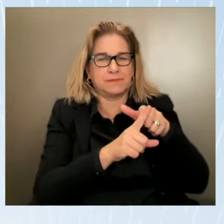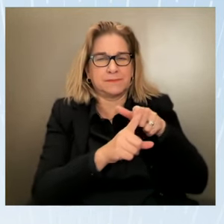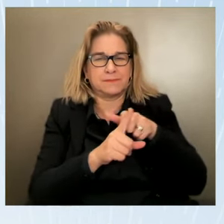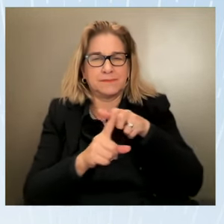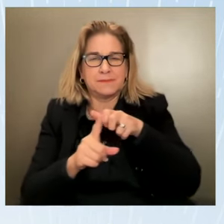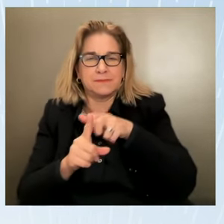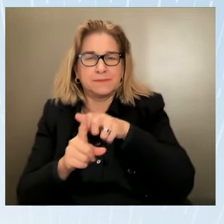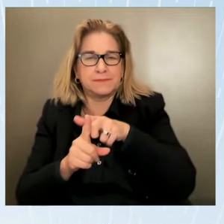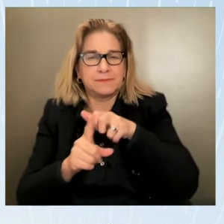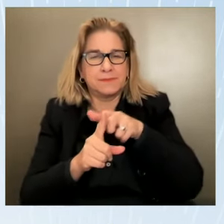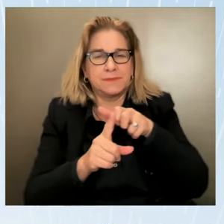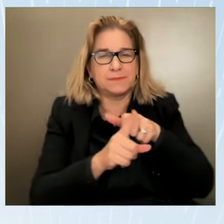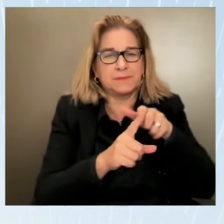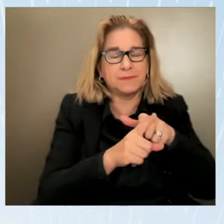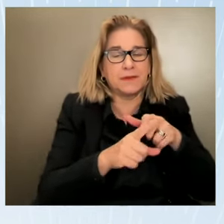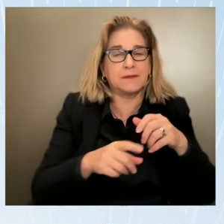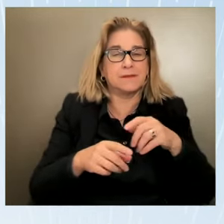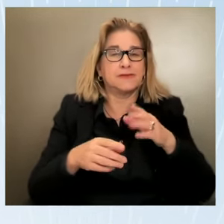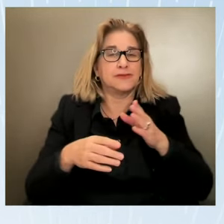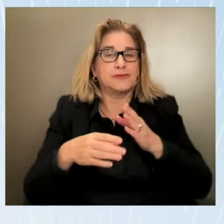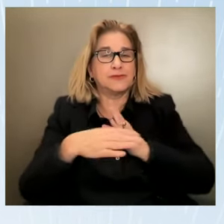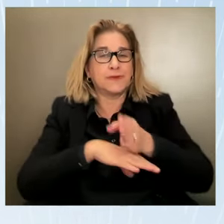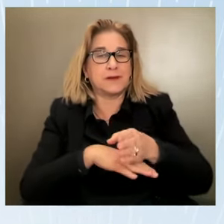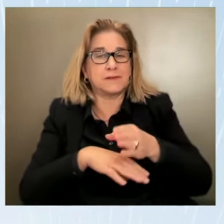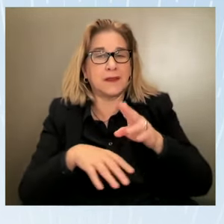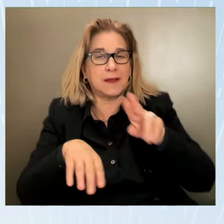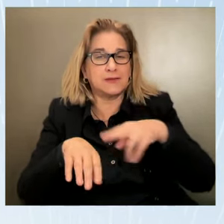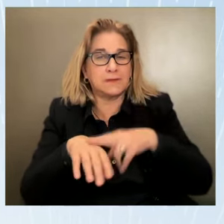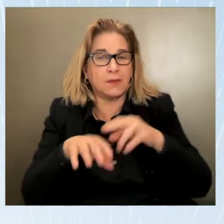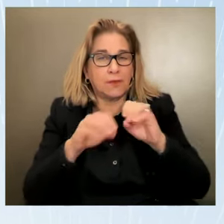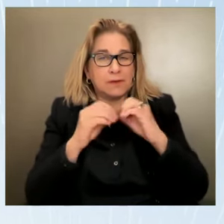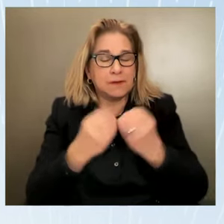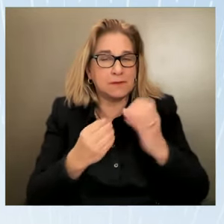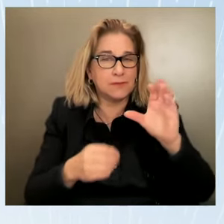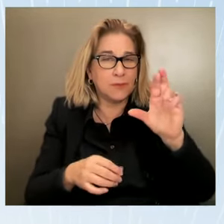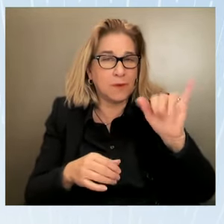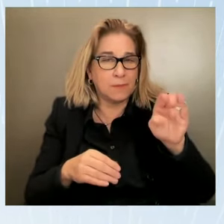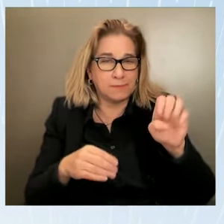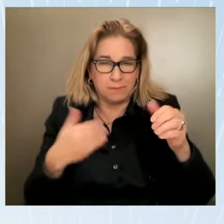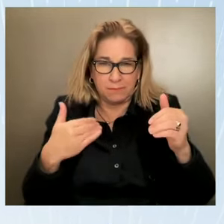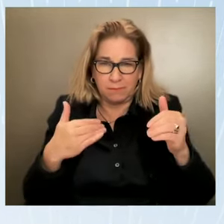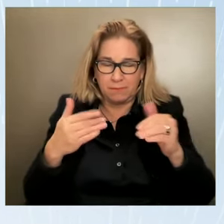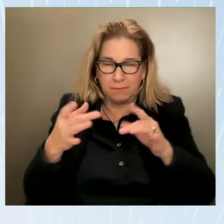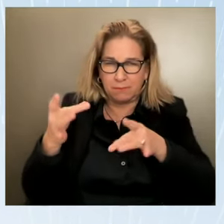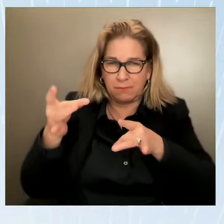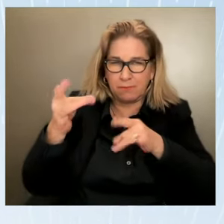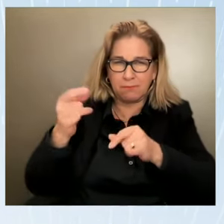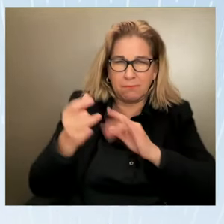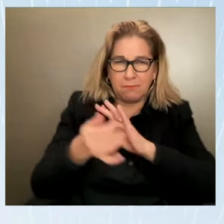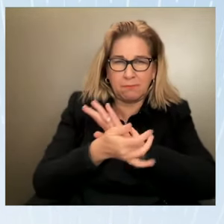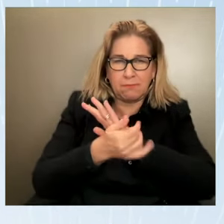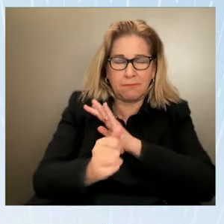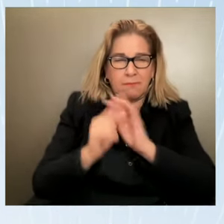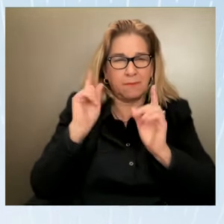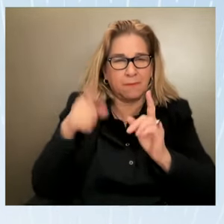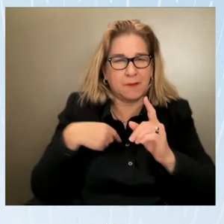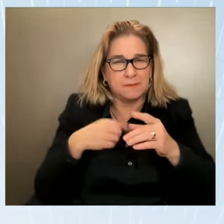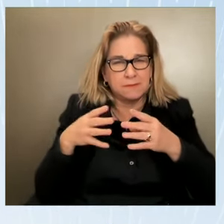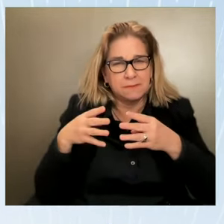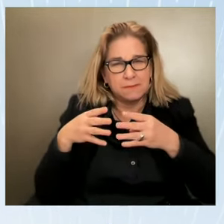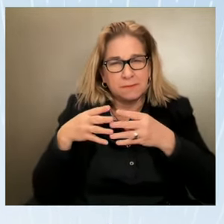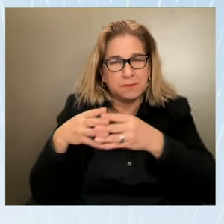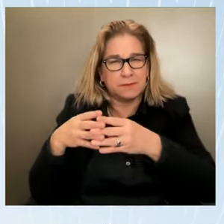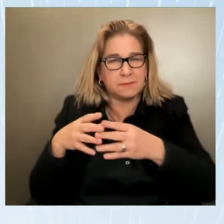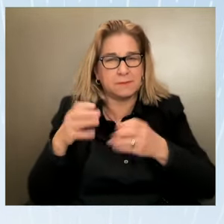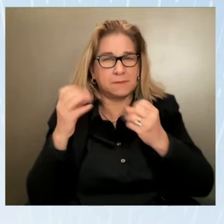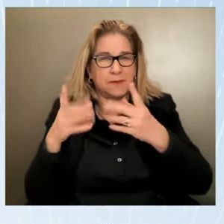generally. And we are furthermore developing our capacity to monitor the use of forced labor in global supply chains, including their networks